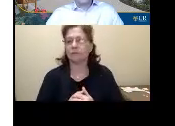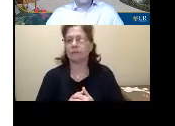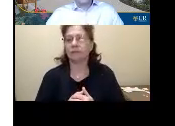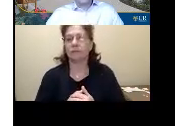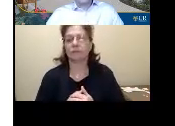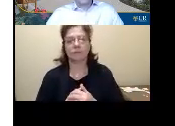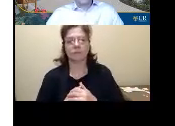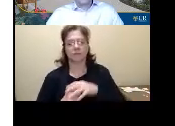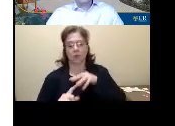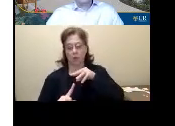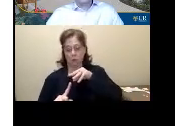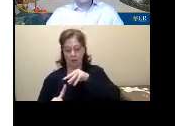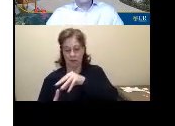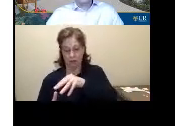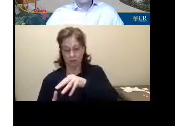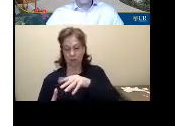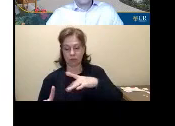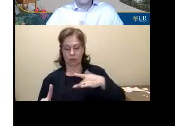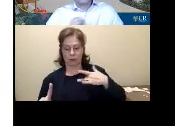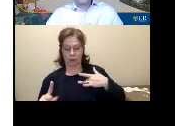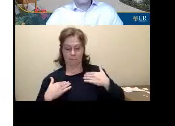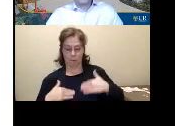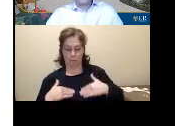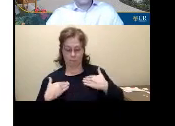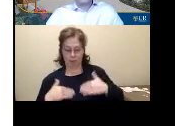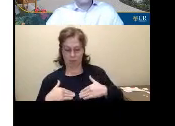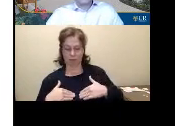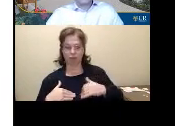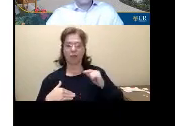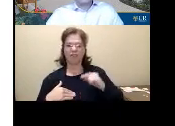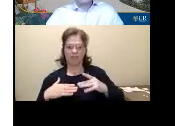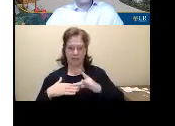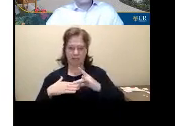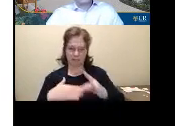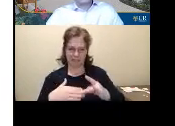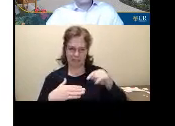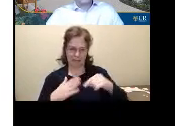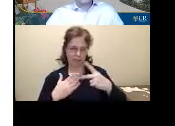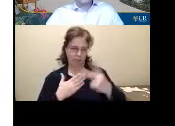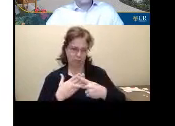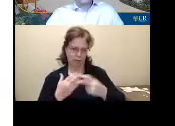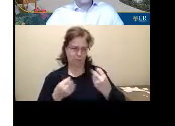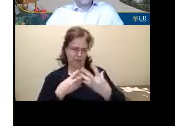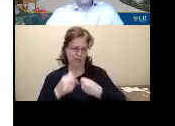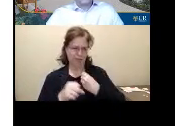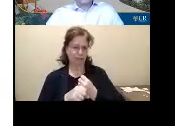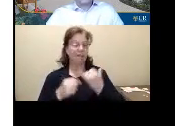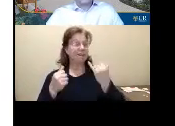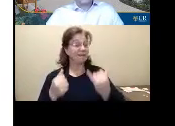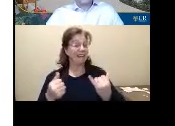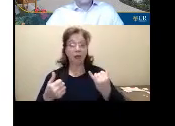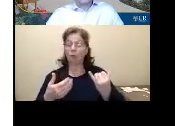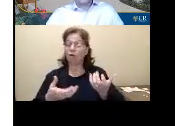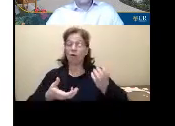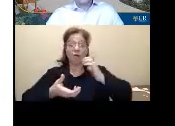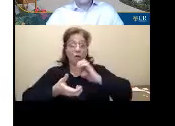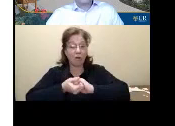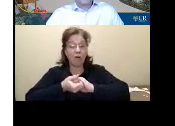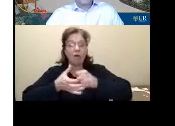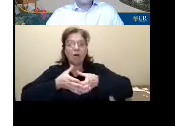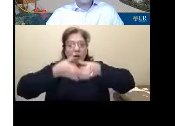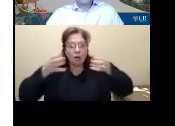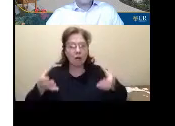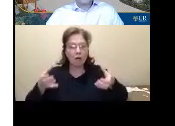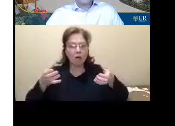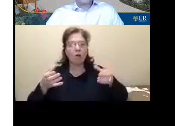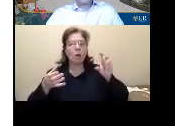Radiology and pulmonology were taking the lead in this program for years. But we've now formed a collaborative with Wilmot